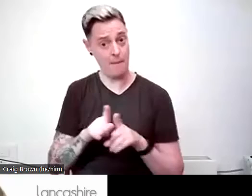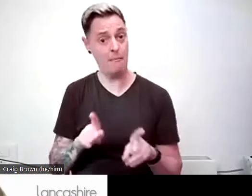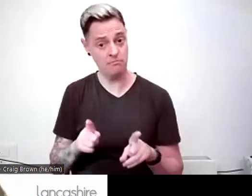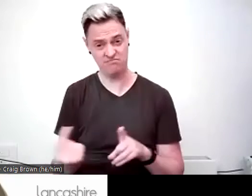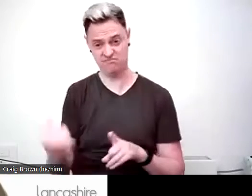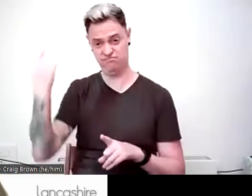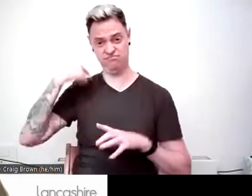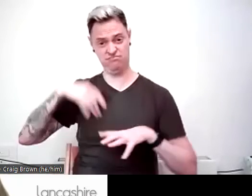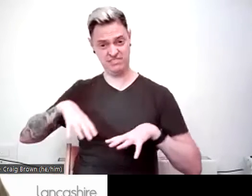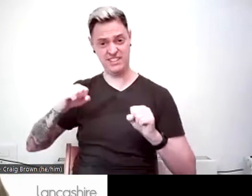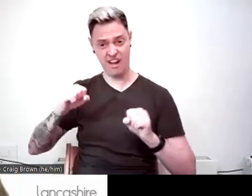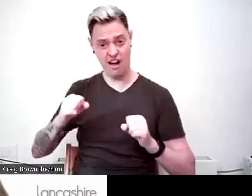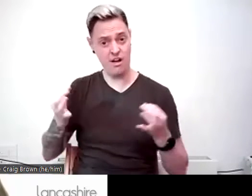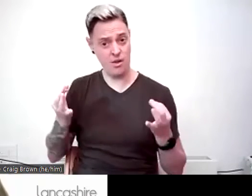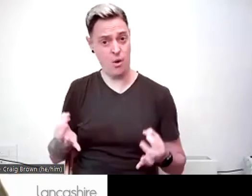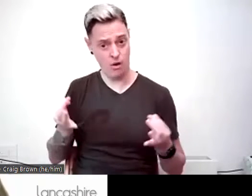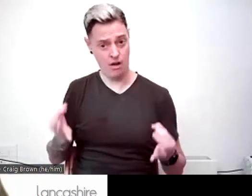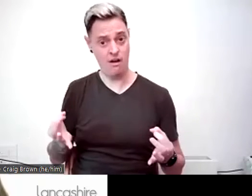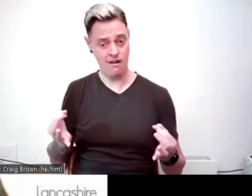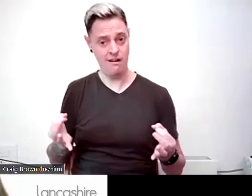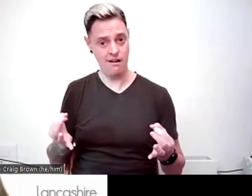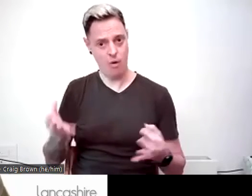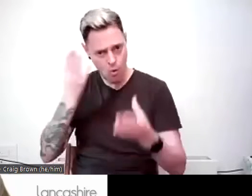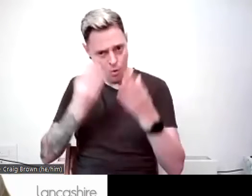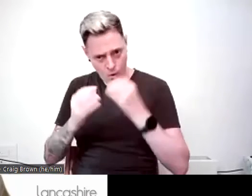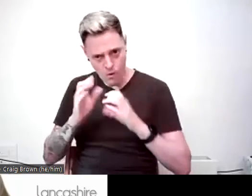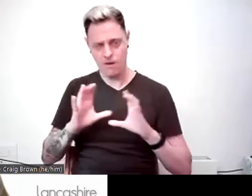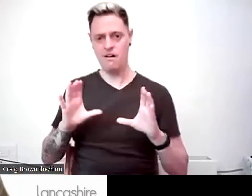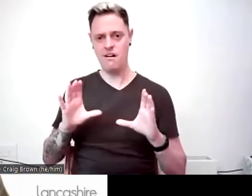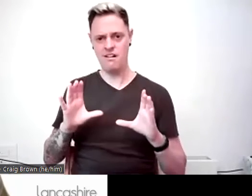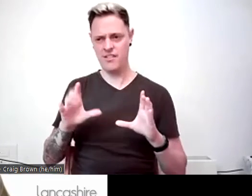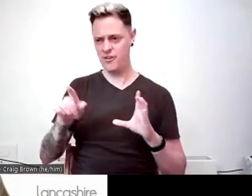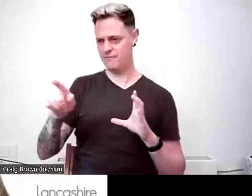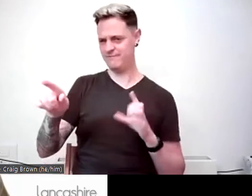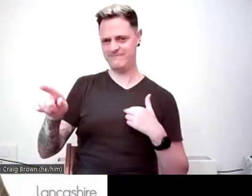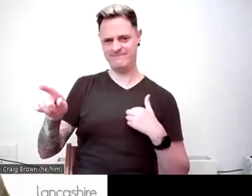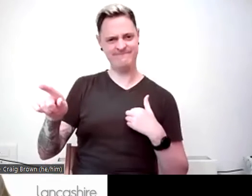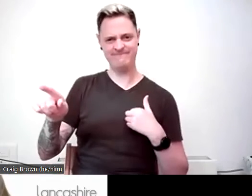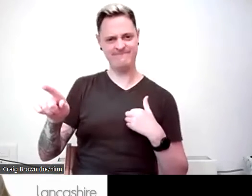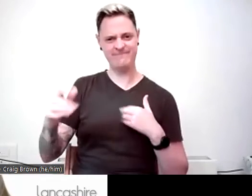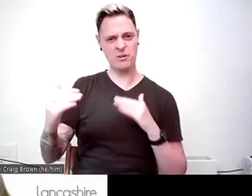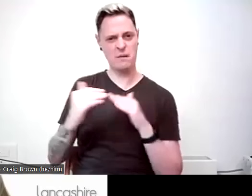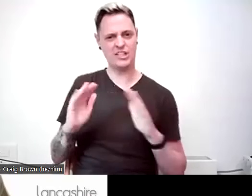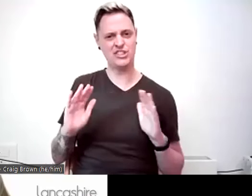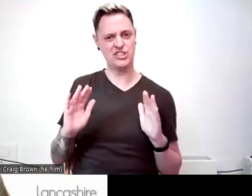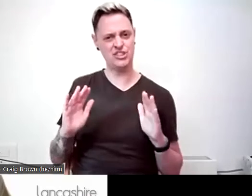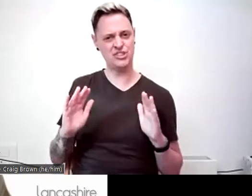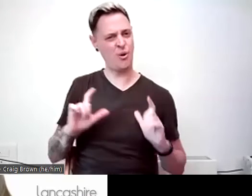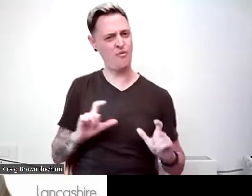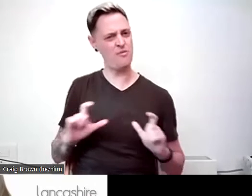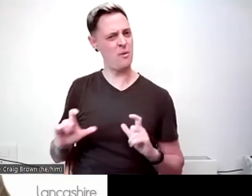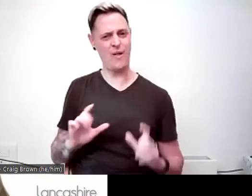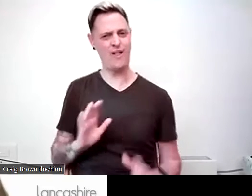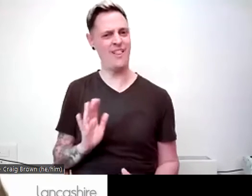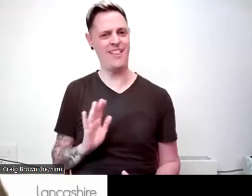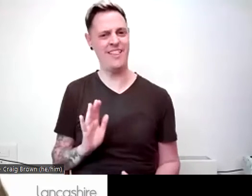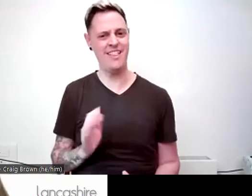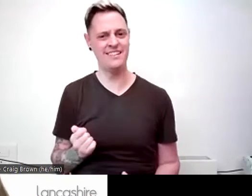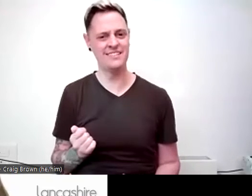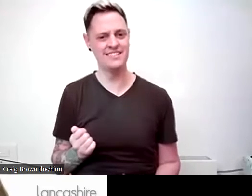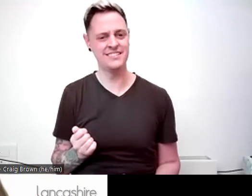started practicing yoga, and it just feels uncomfortable. And then there's